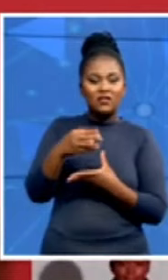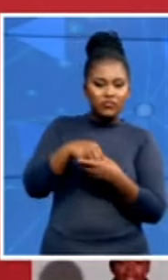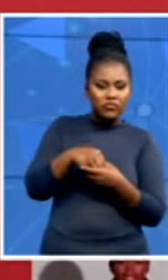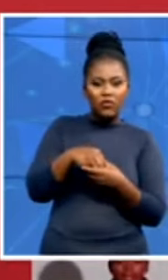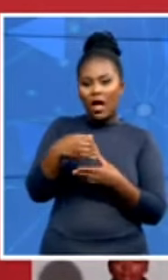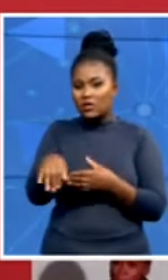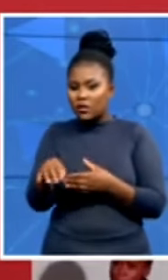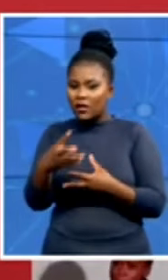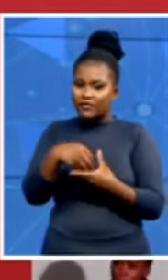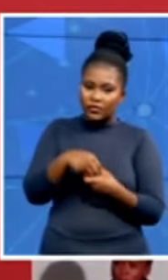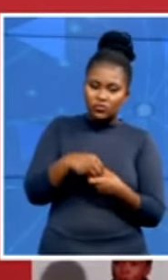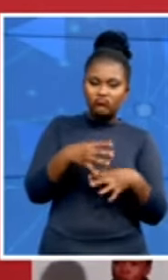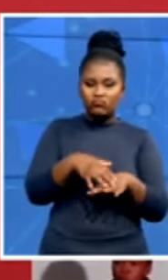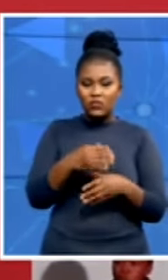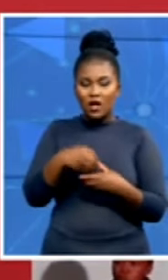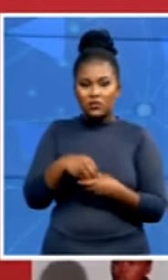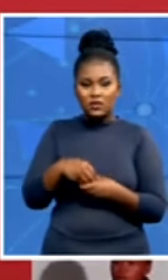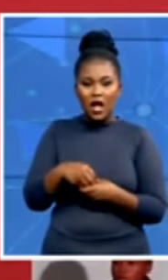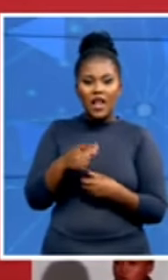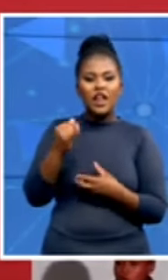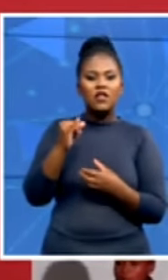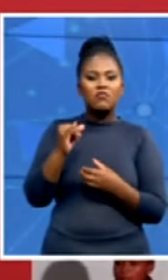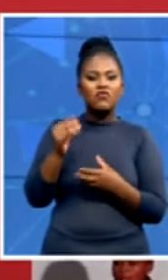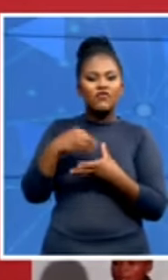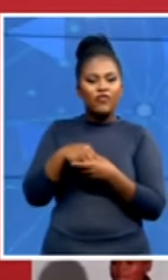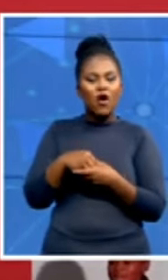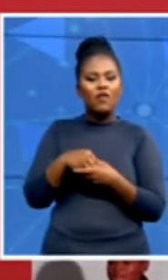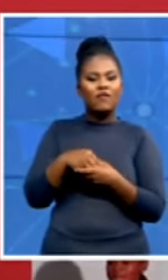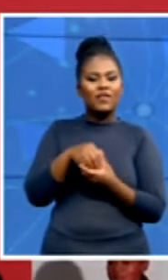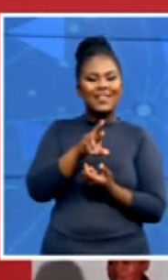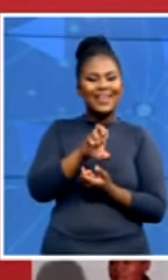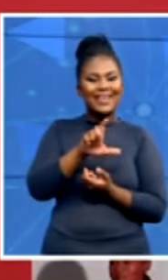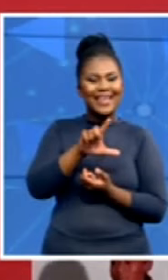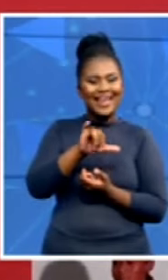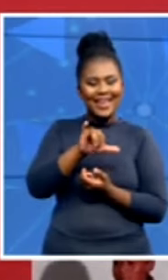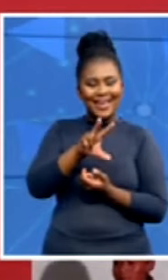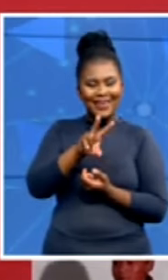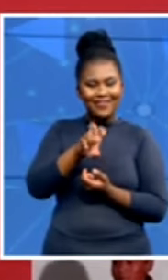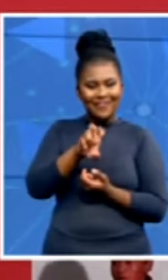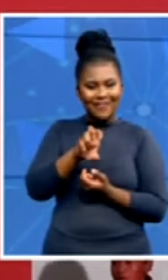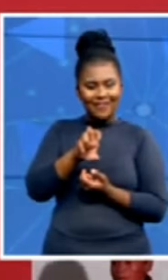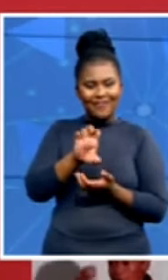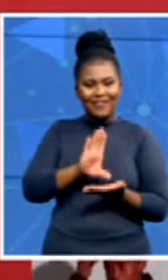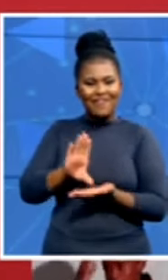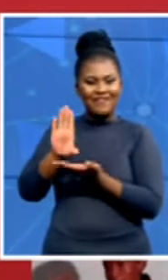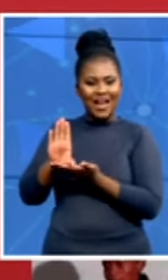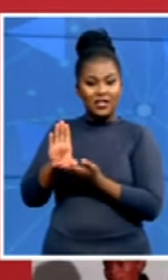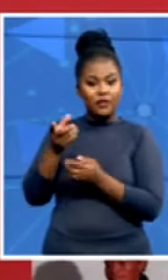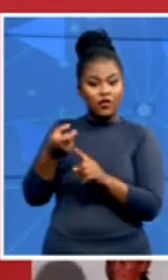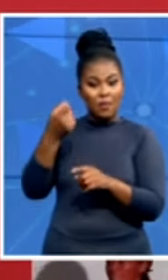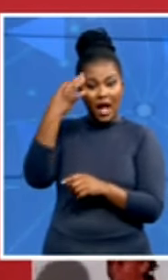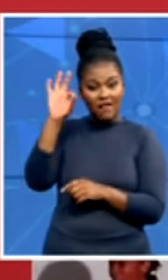which included the relief funding by government, are there any other measures that you are considering as the